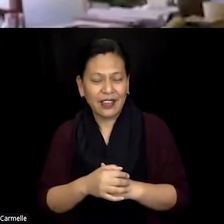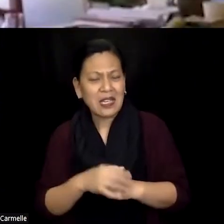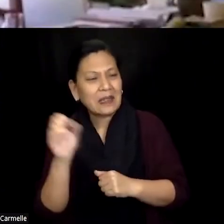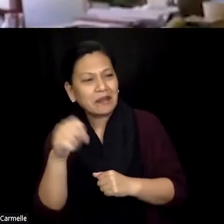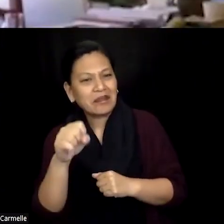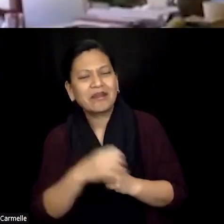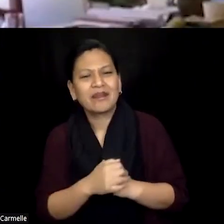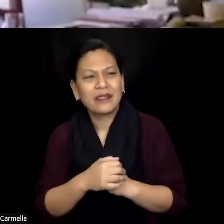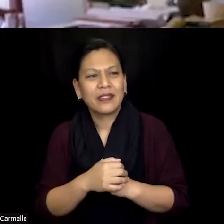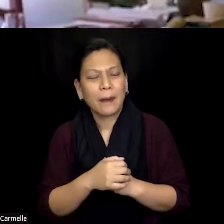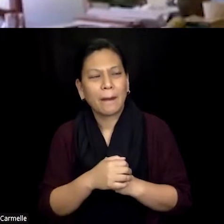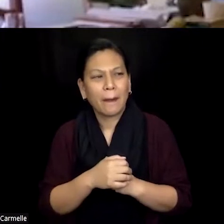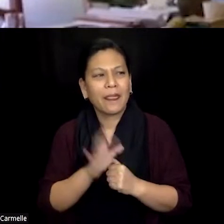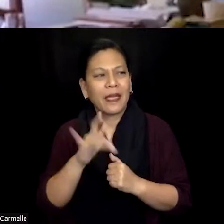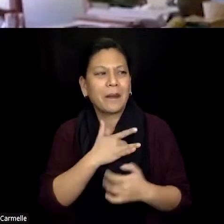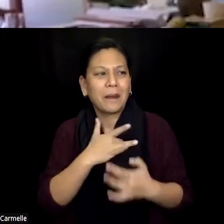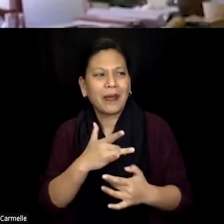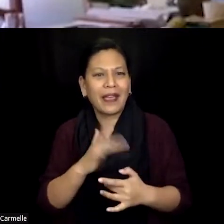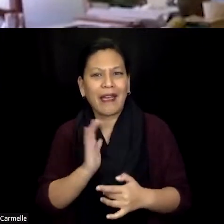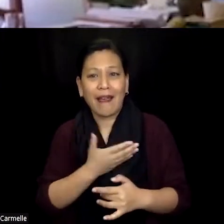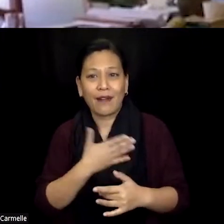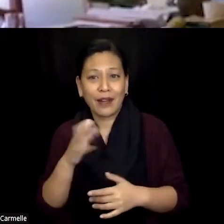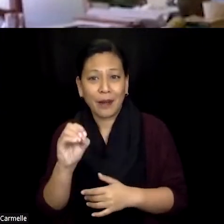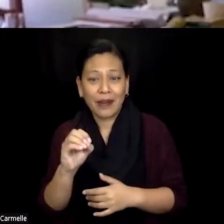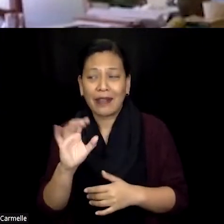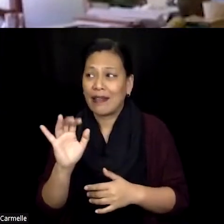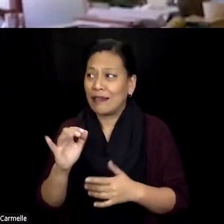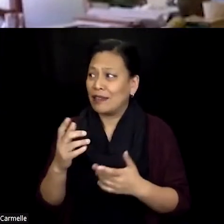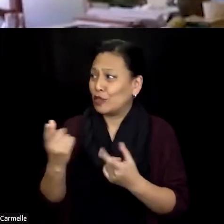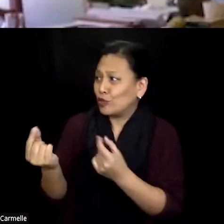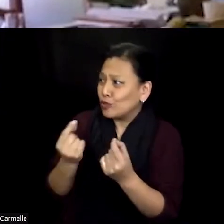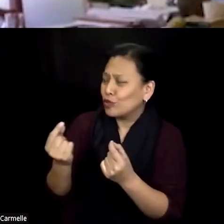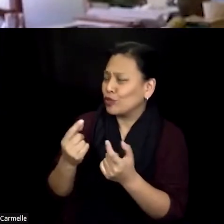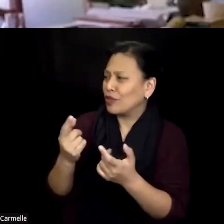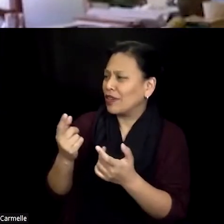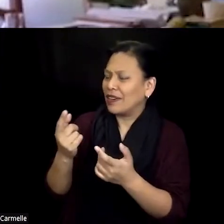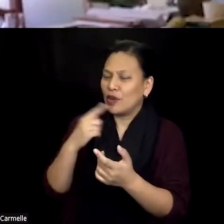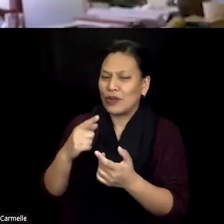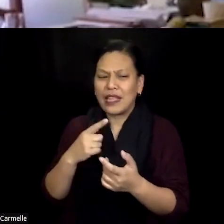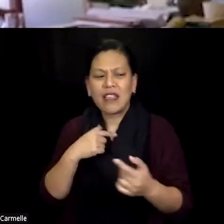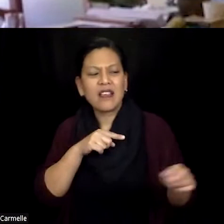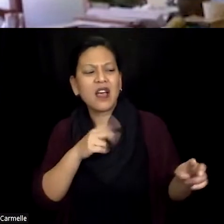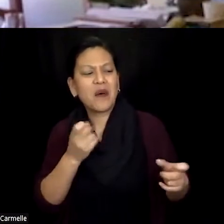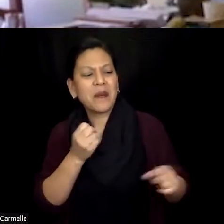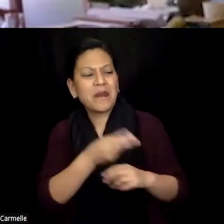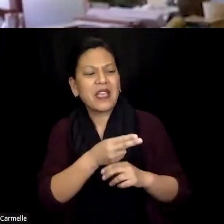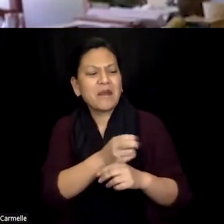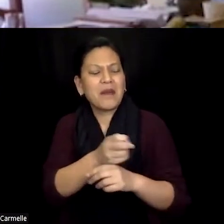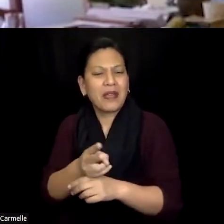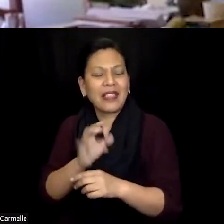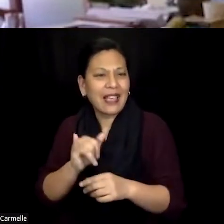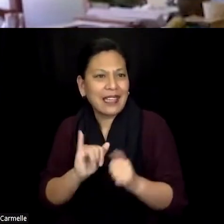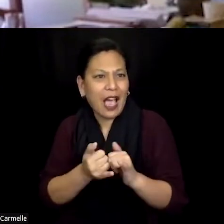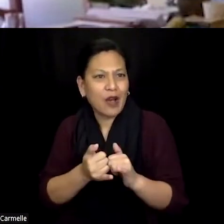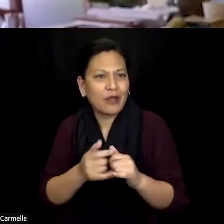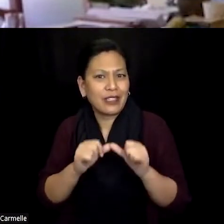think that is the structure of our company. I think that's how we end up making anything, is these petty jealousies and sibling rivalries. I hate to say it,